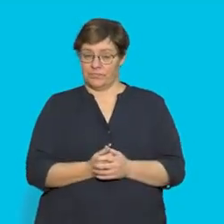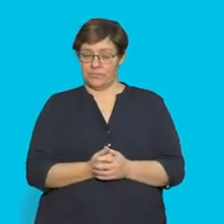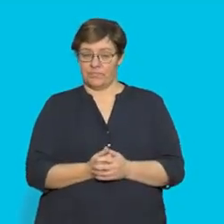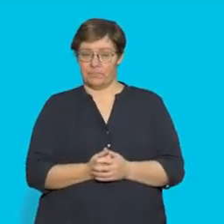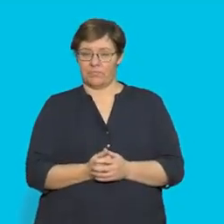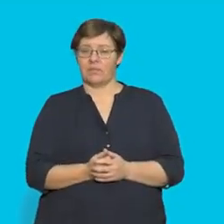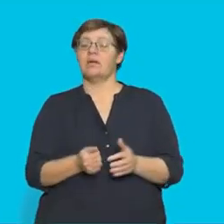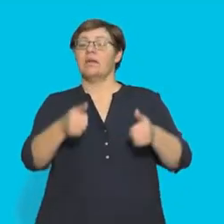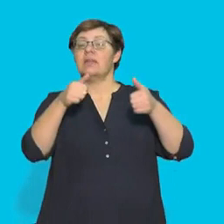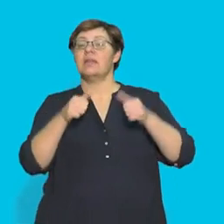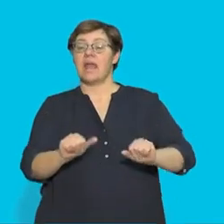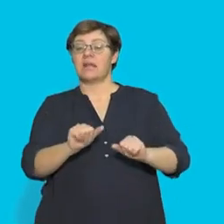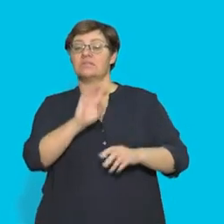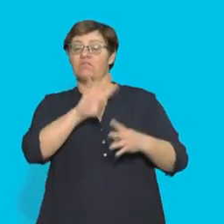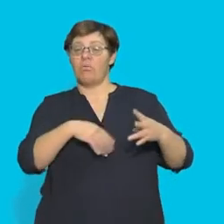of beta.